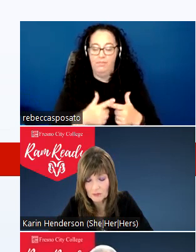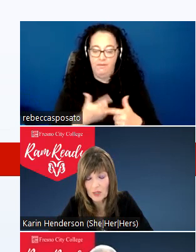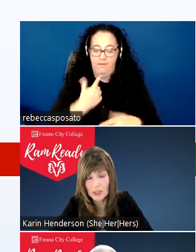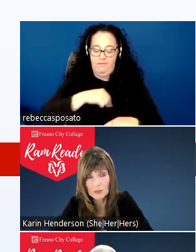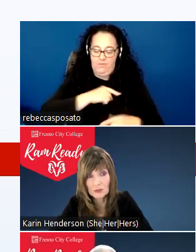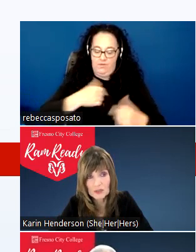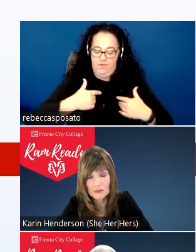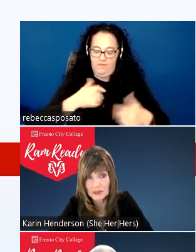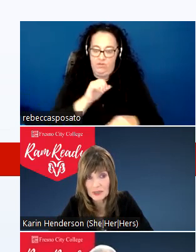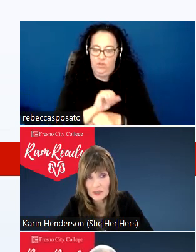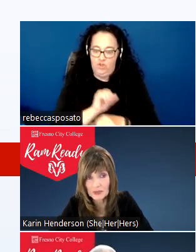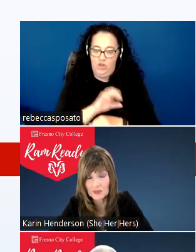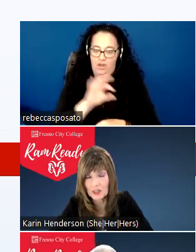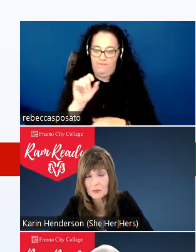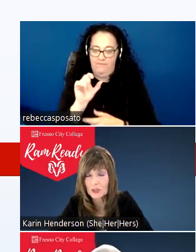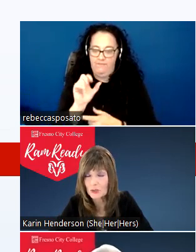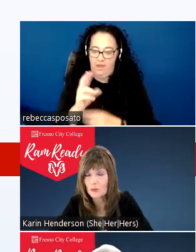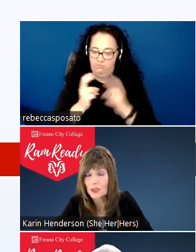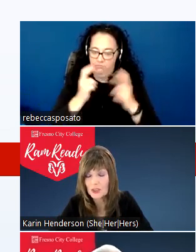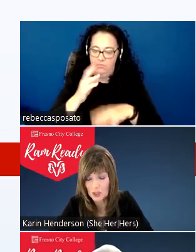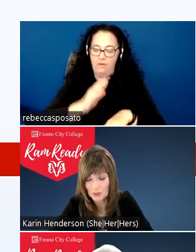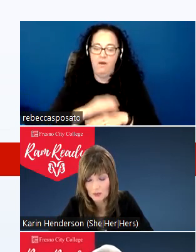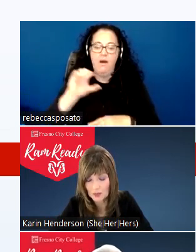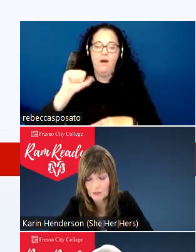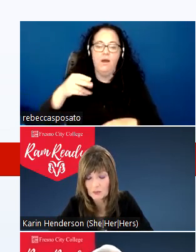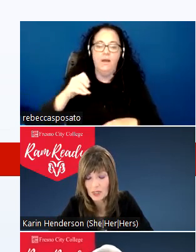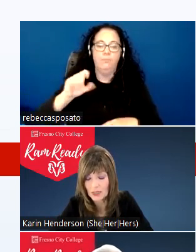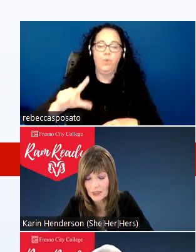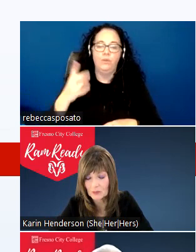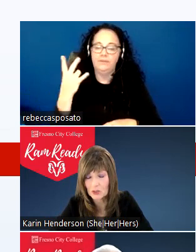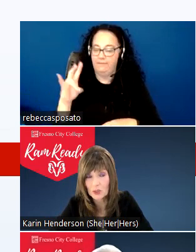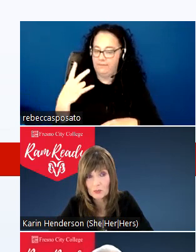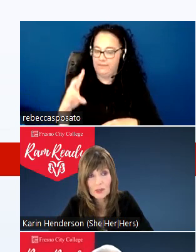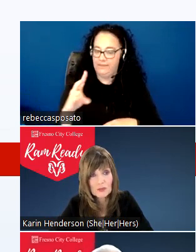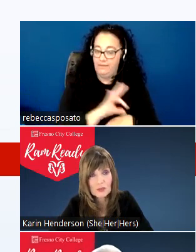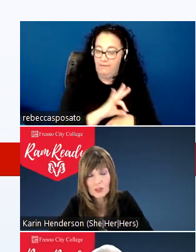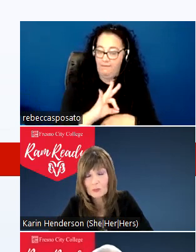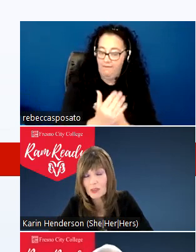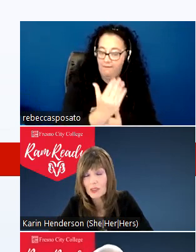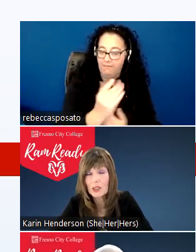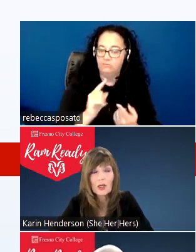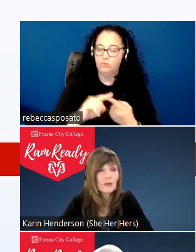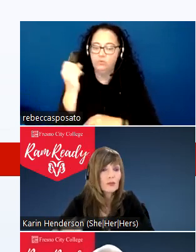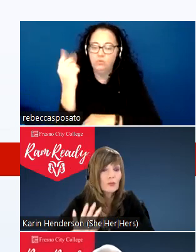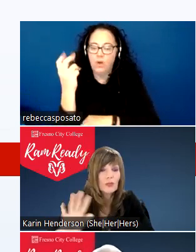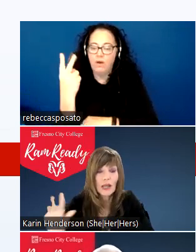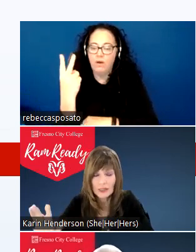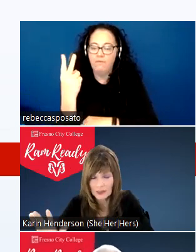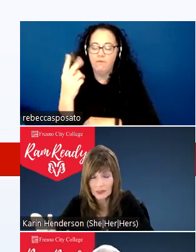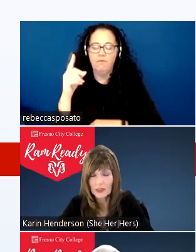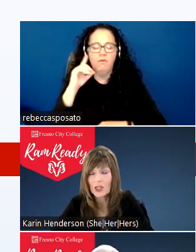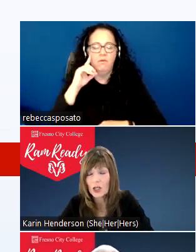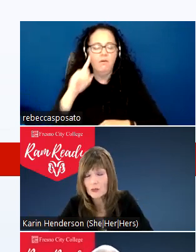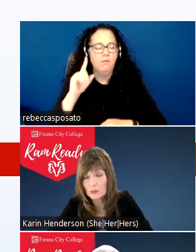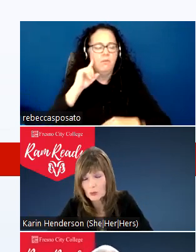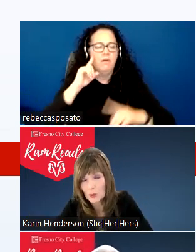fair on April 17th. This is going to be our spring job fair from 9 a.m. to 12 p.m. So there'll be a